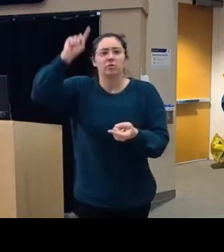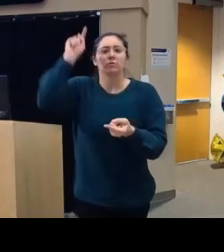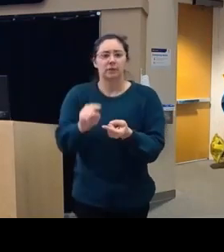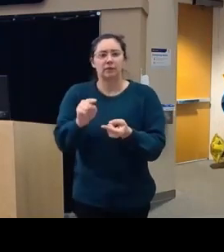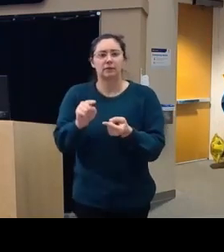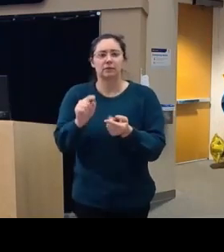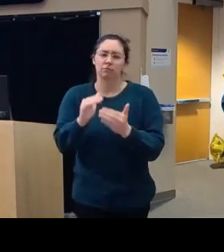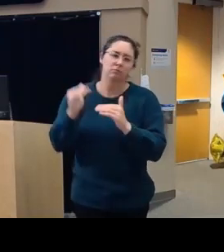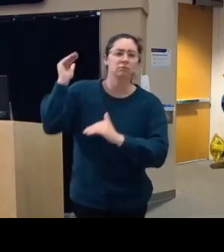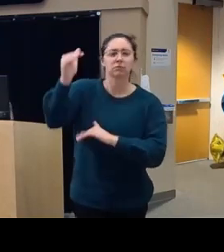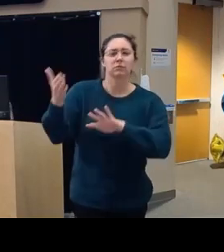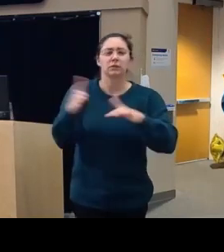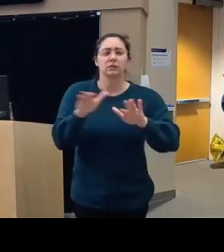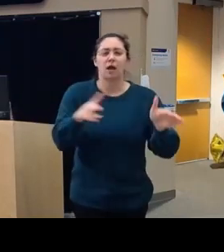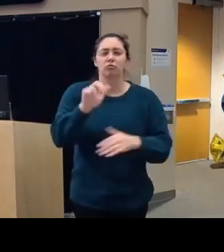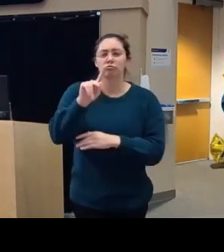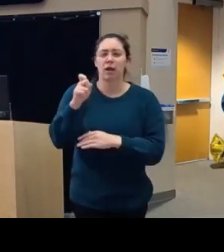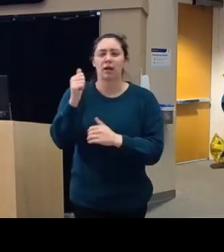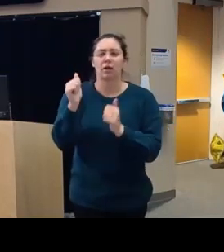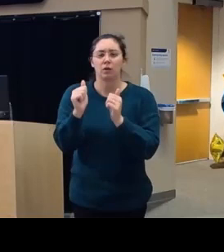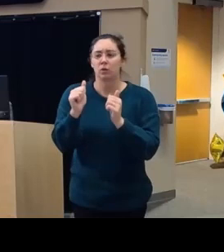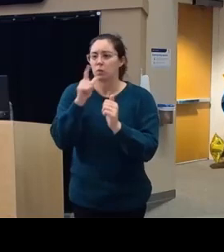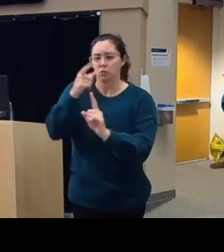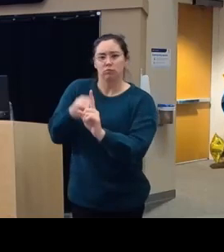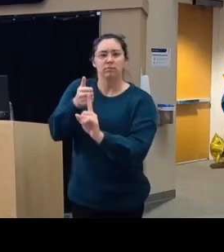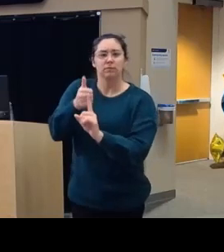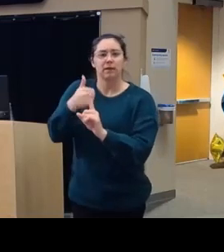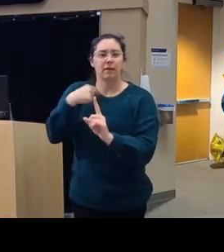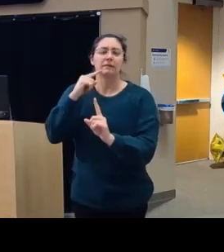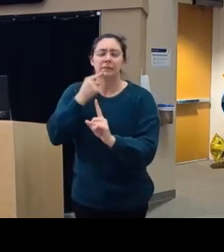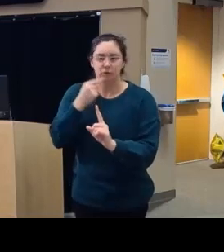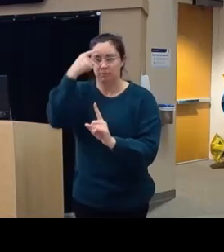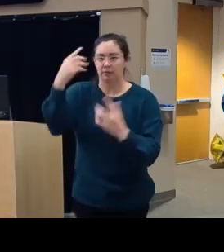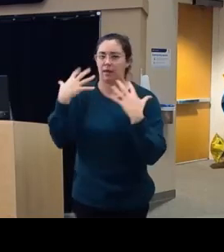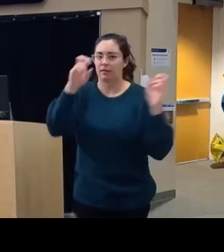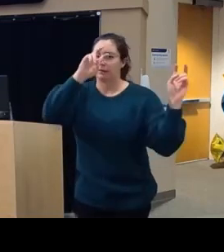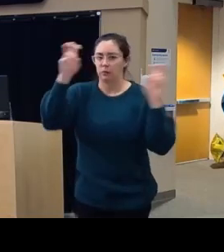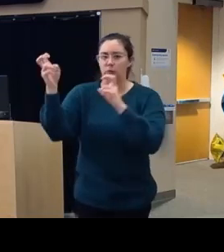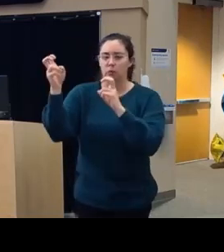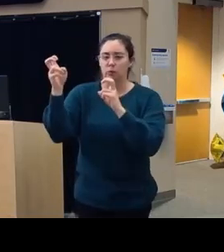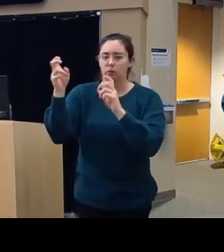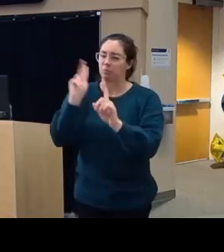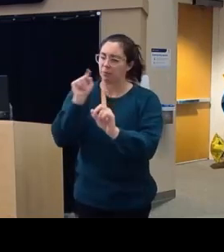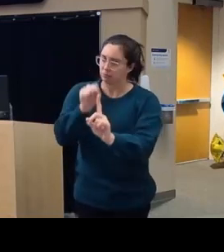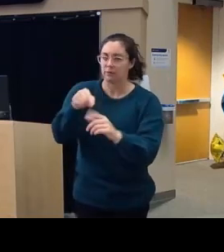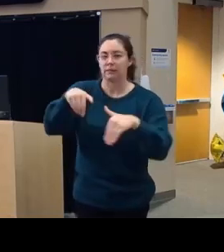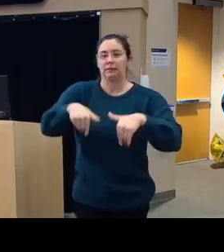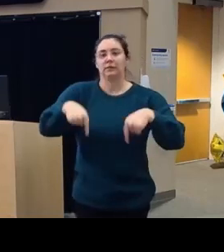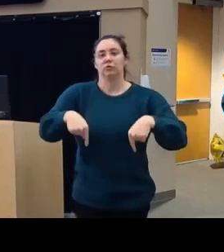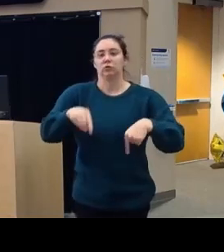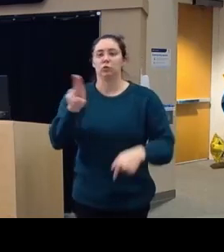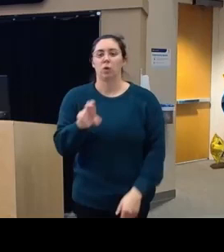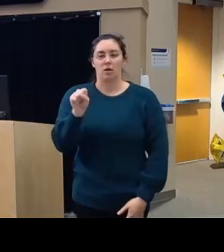excess mortality that people living with serious mental illness in the entire world, but particularly, we're focusing on the United States,